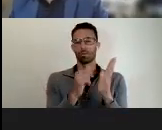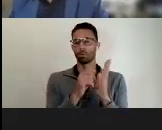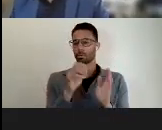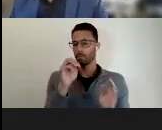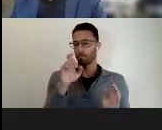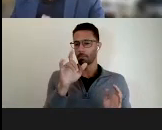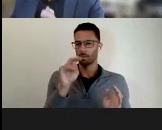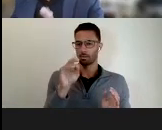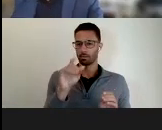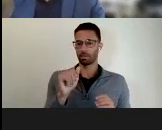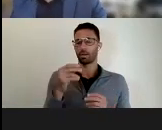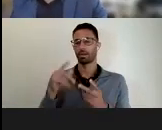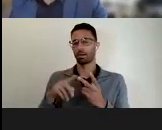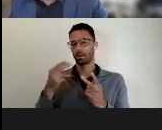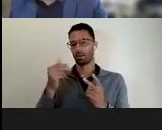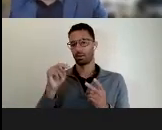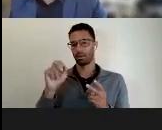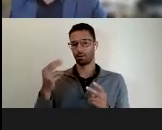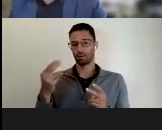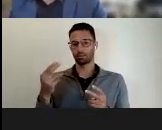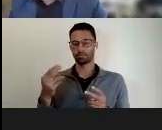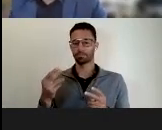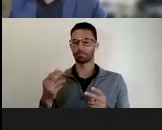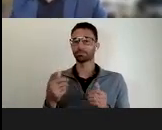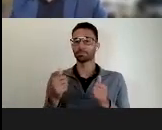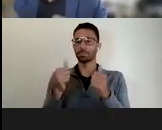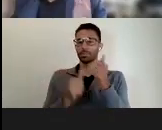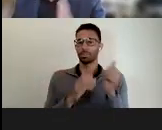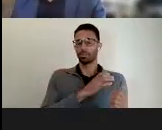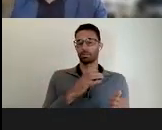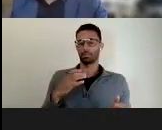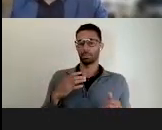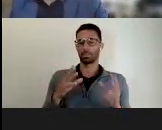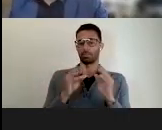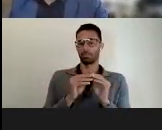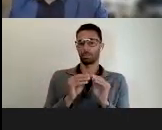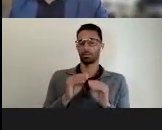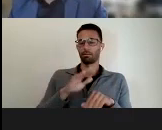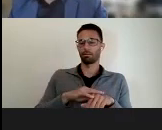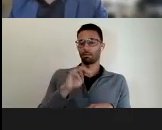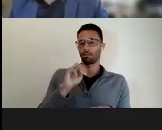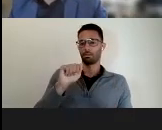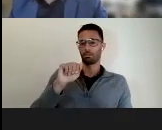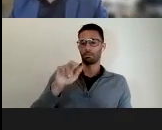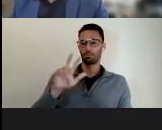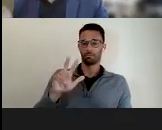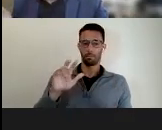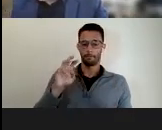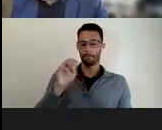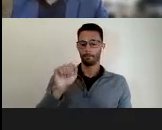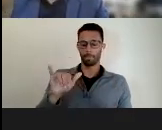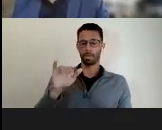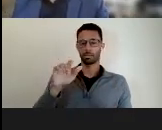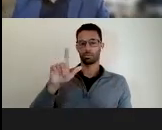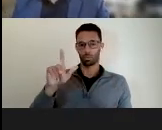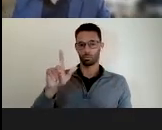Hannah. This was a subcommittee meeting held on May 23rd that focused in on the partnerships in